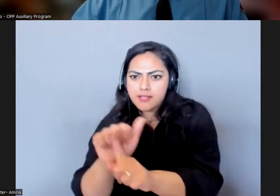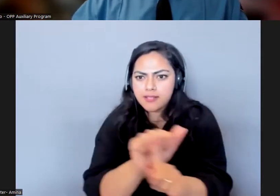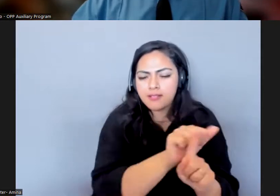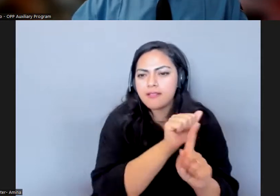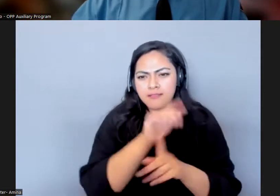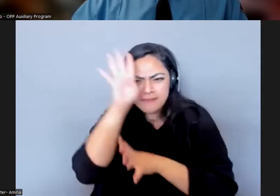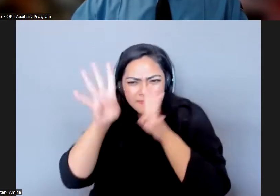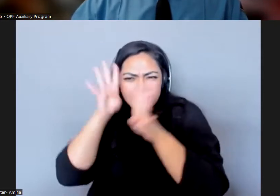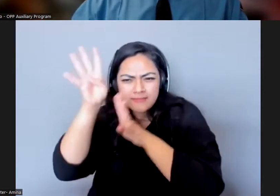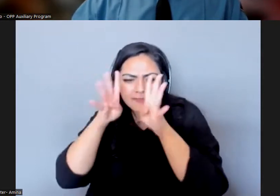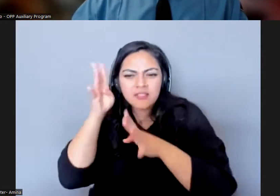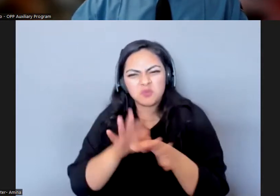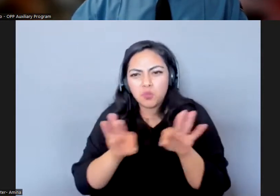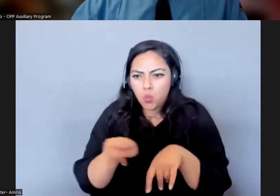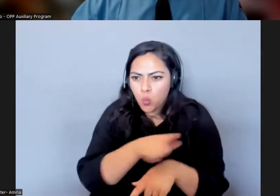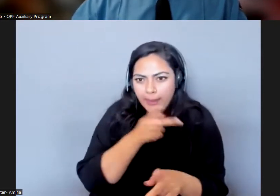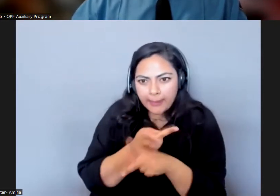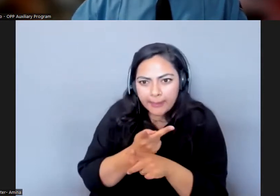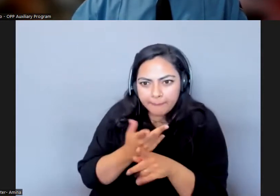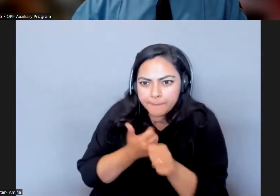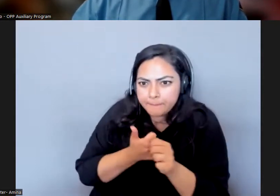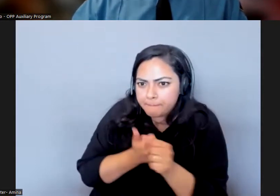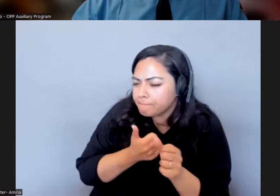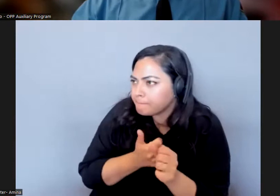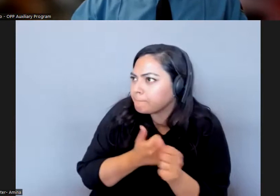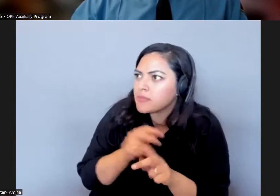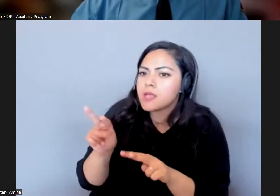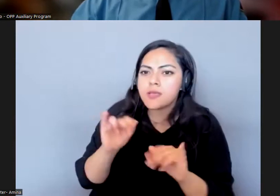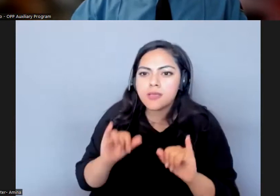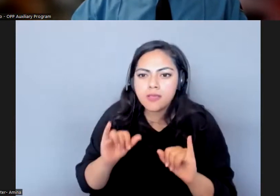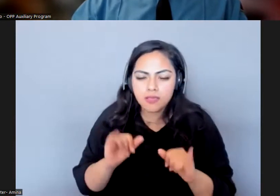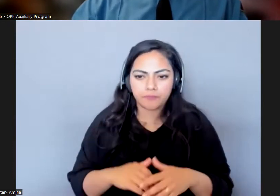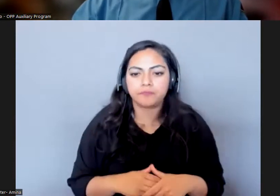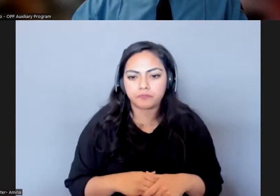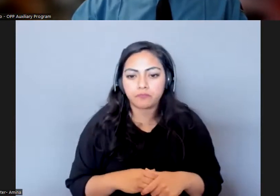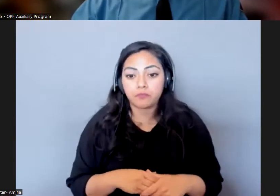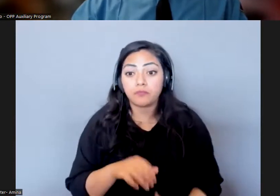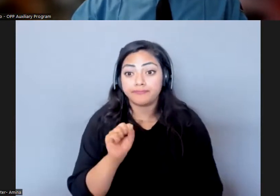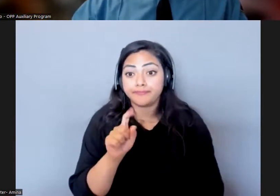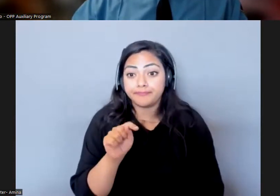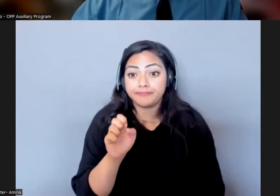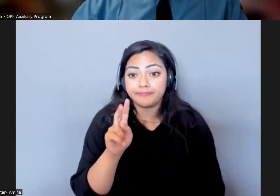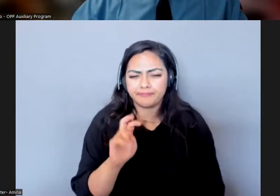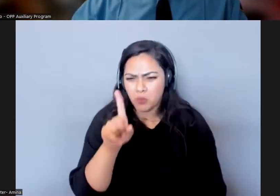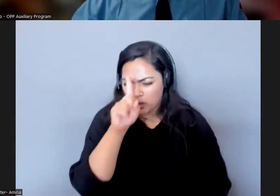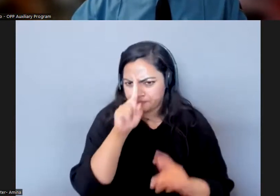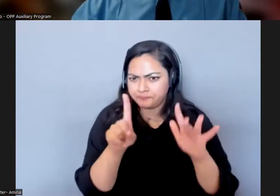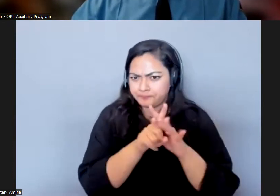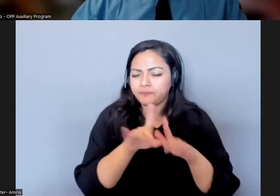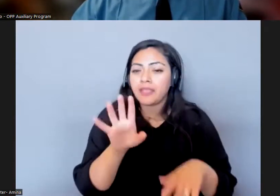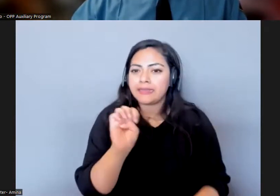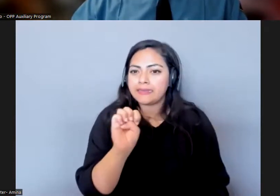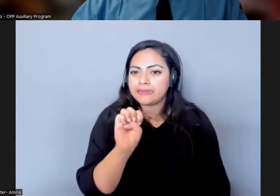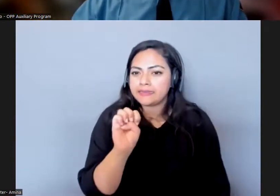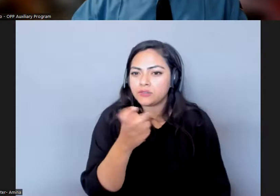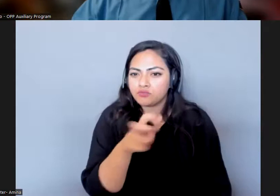that I hadn't mentioned is, so when it comes to electronic e-transfers, so when you do send money by electronic e-transfer, in some